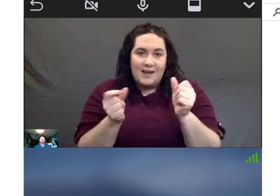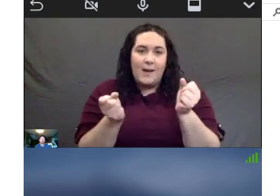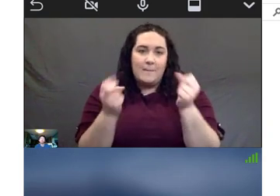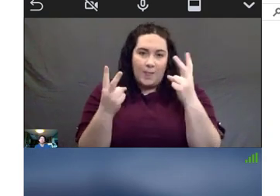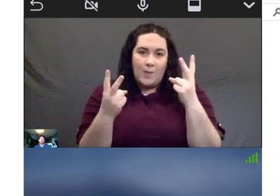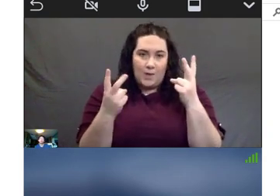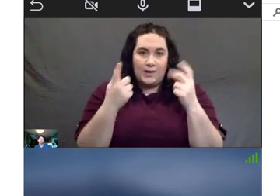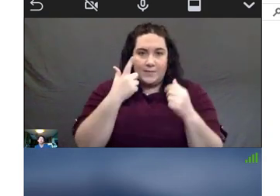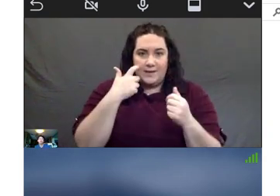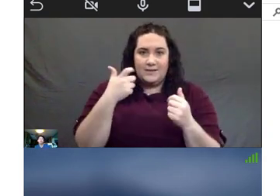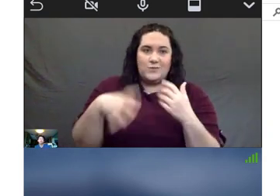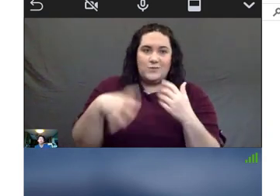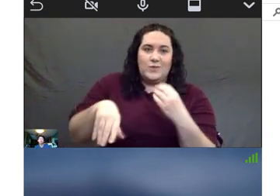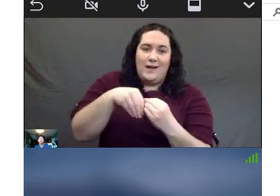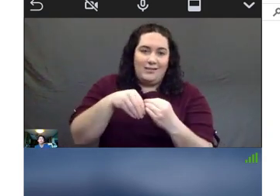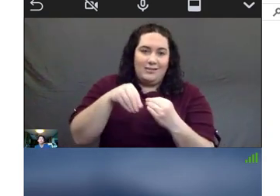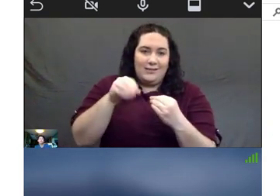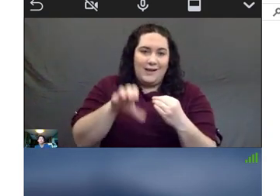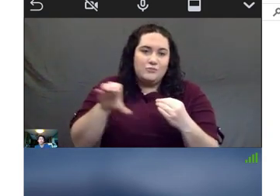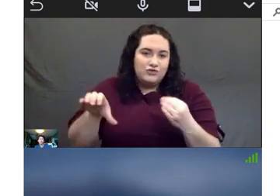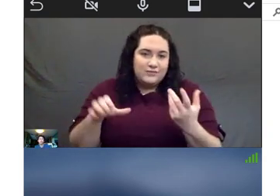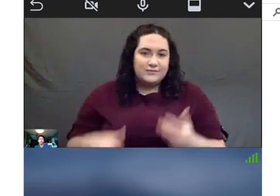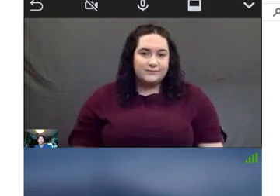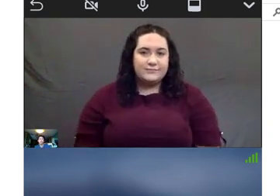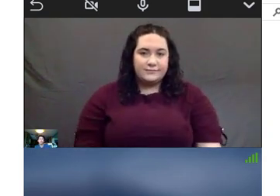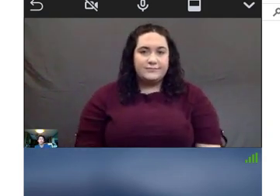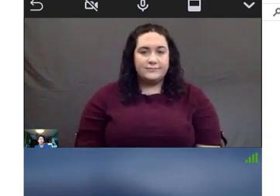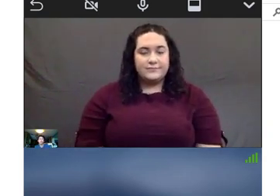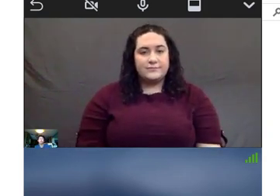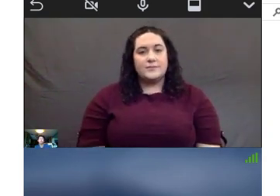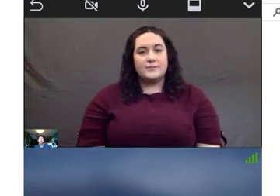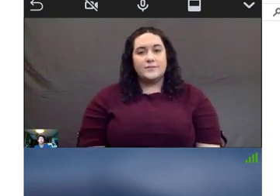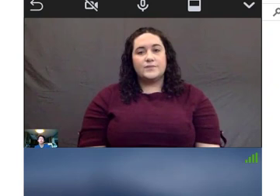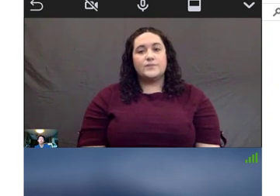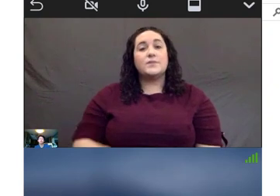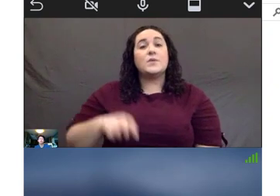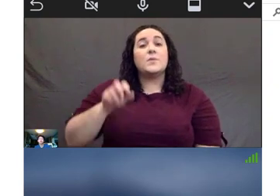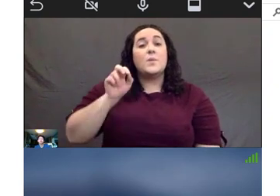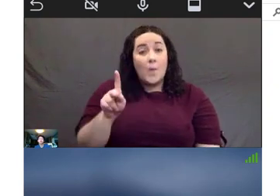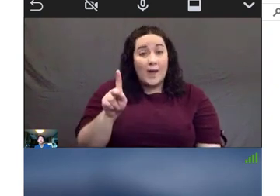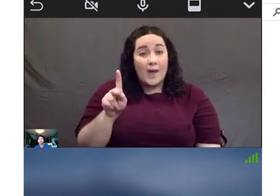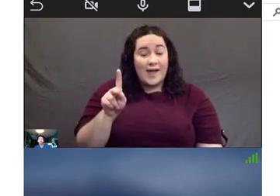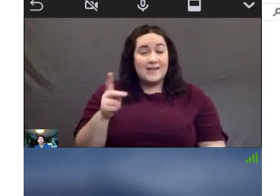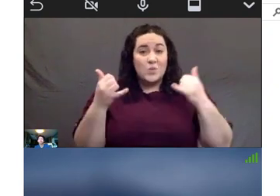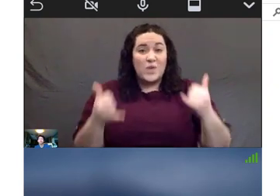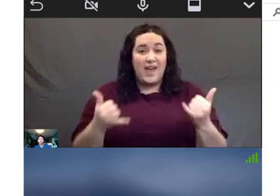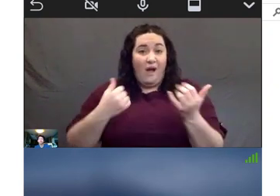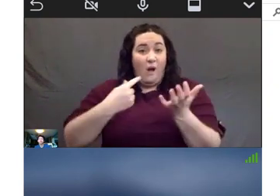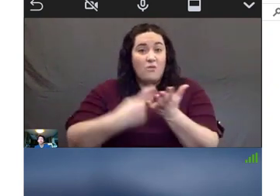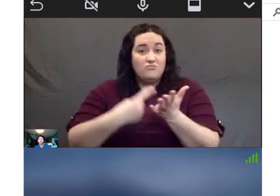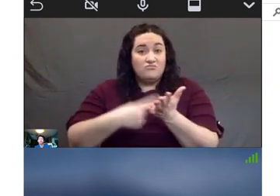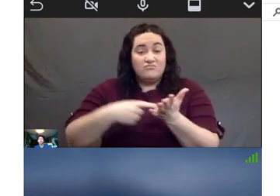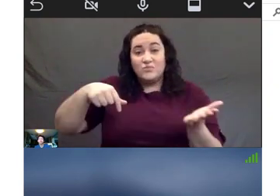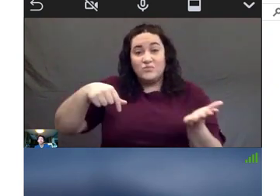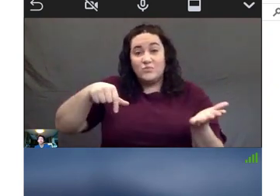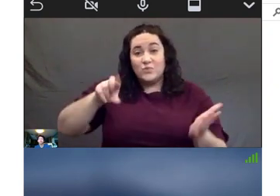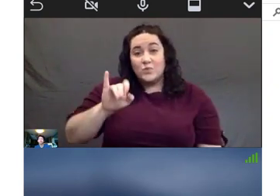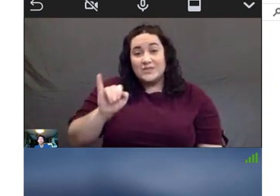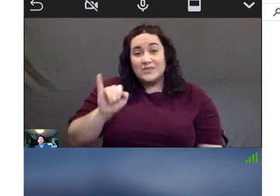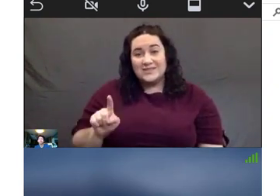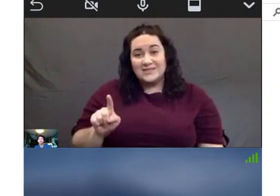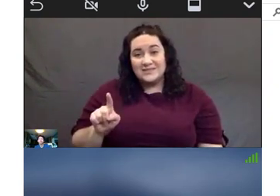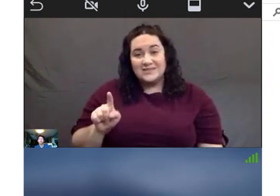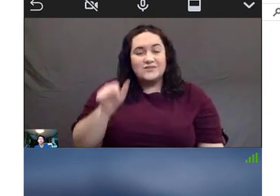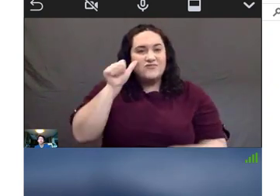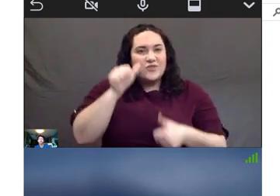courses. So with that, we'll get started on the quiz. So this quiz is on external convection. So our first